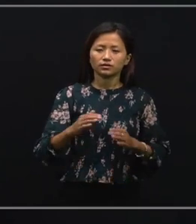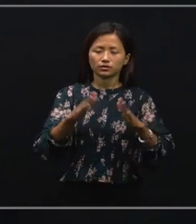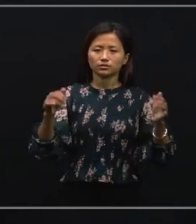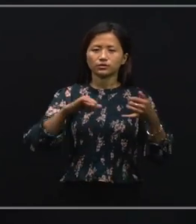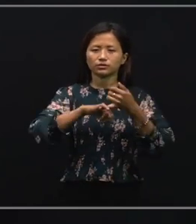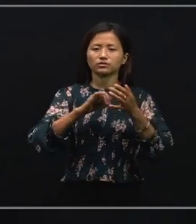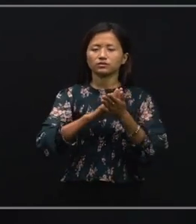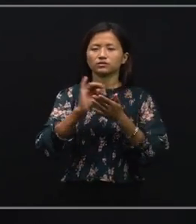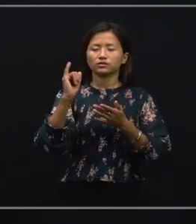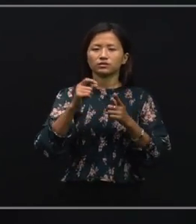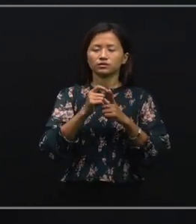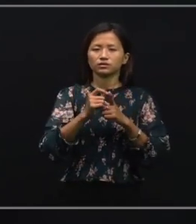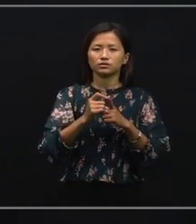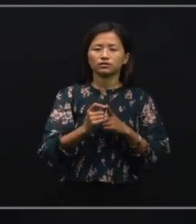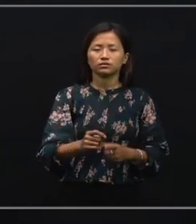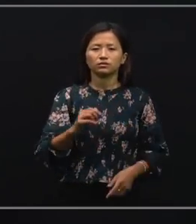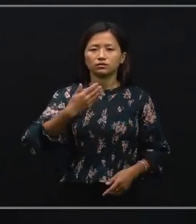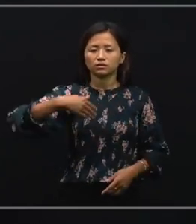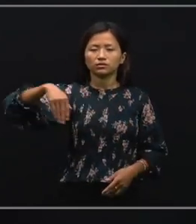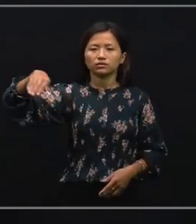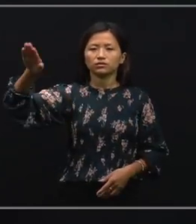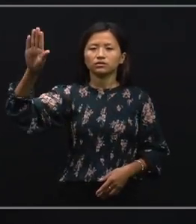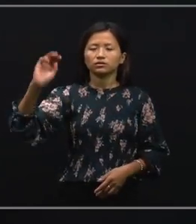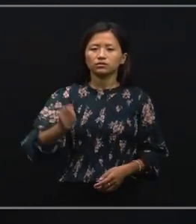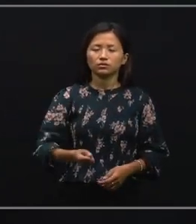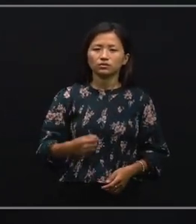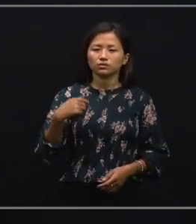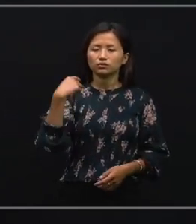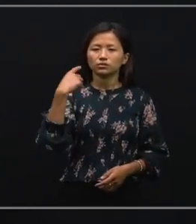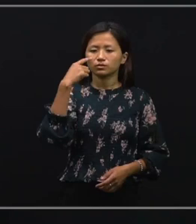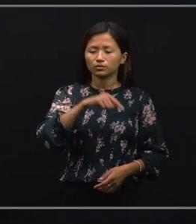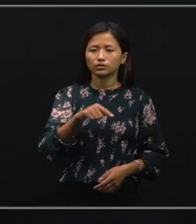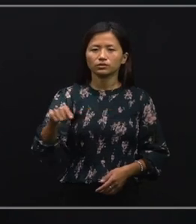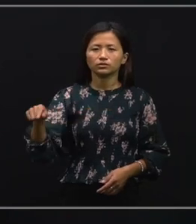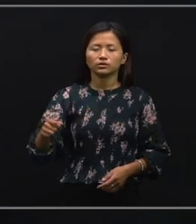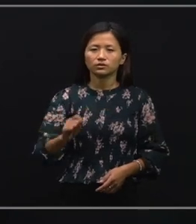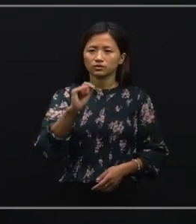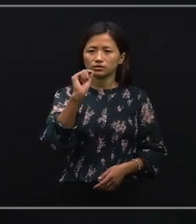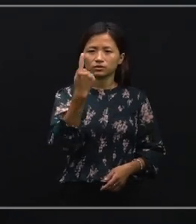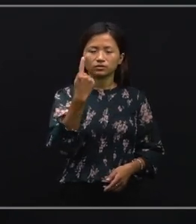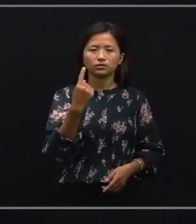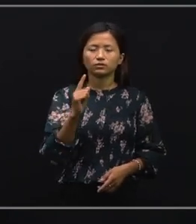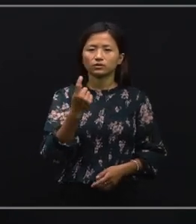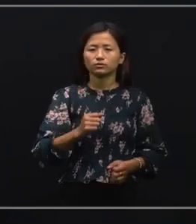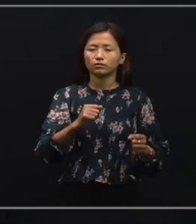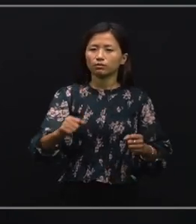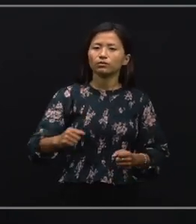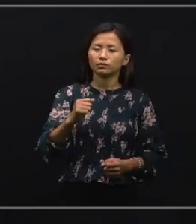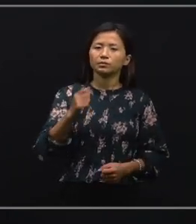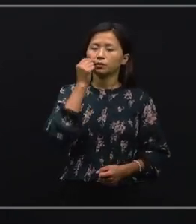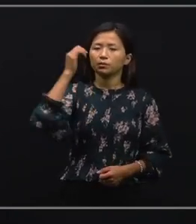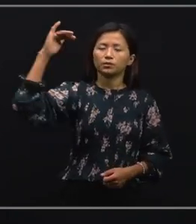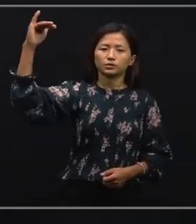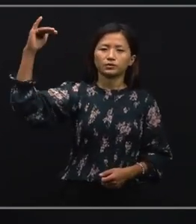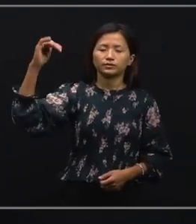safer, but they are just going to go on a boat which would be rowed by a boatman, a single boatman. And in spite of all this, the